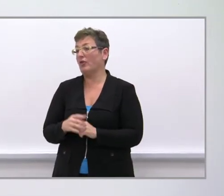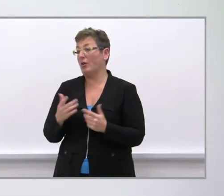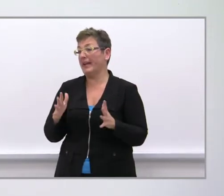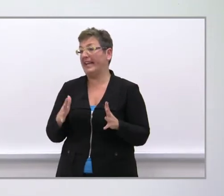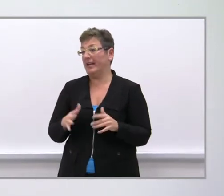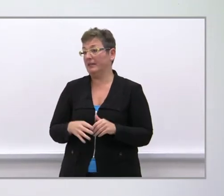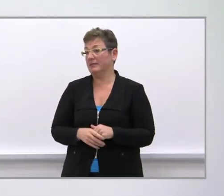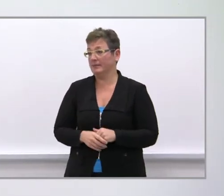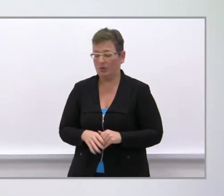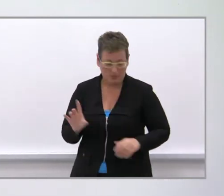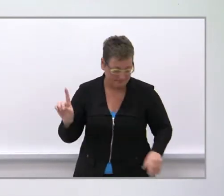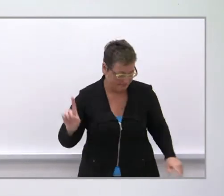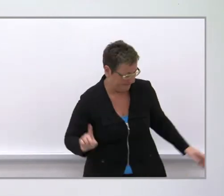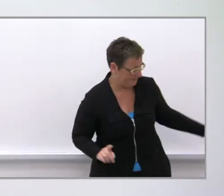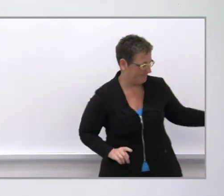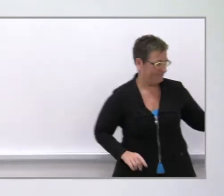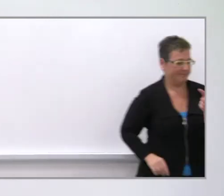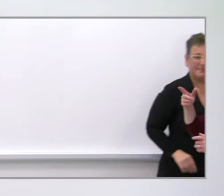They're on there already.